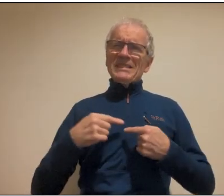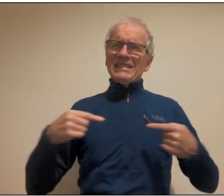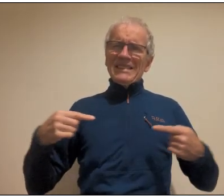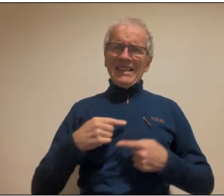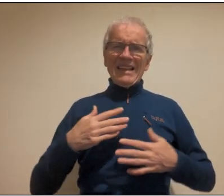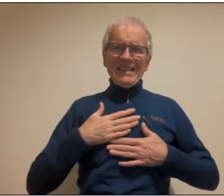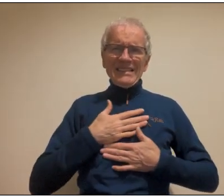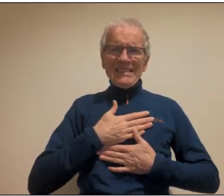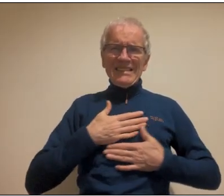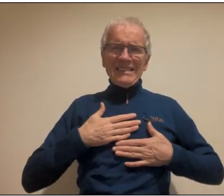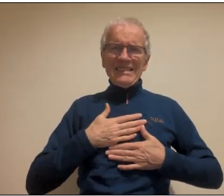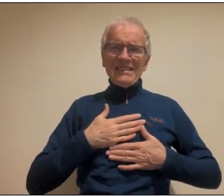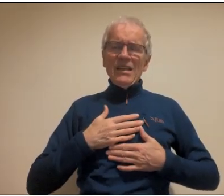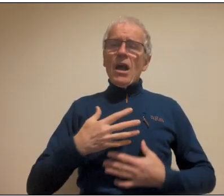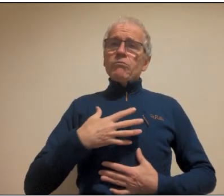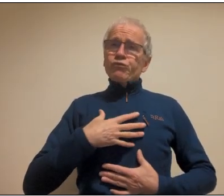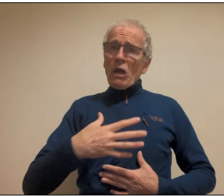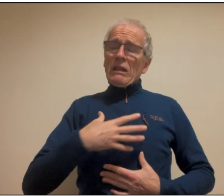shortness of breath,